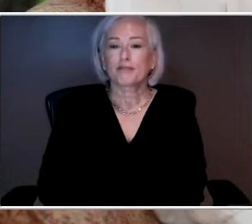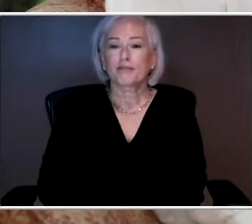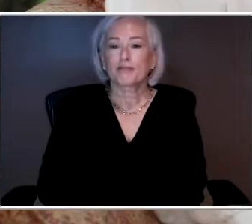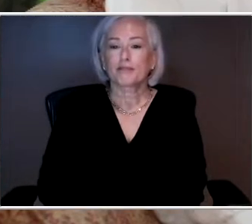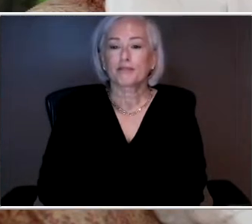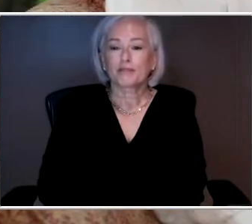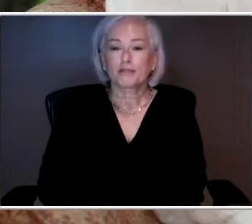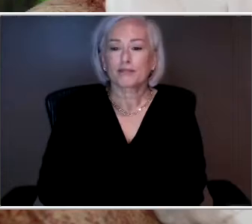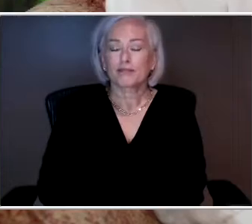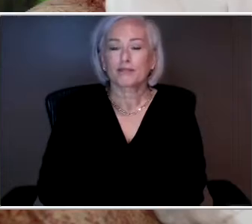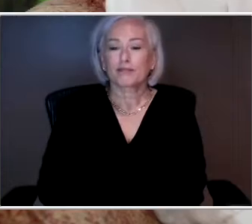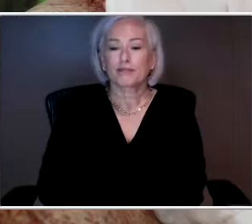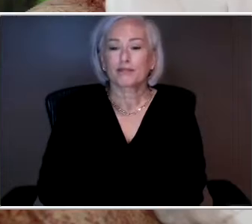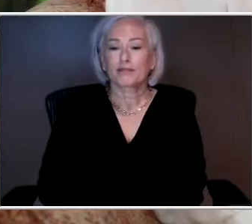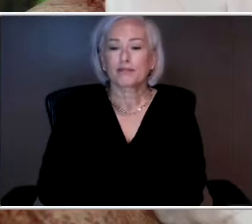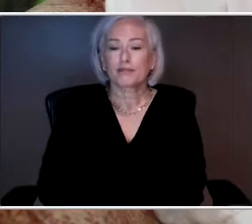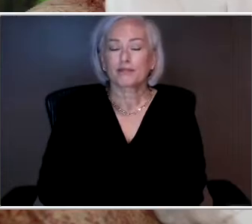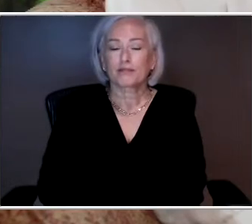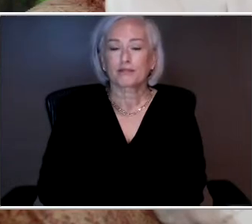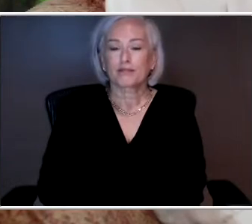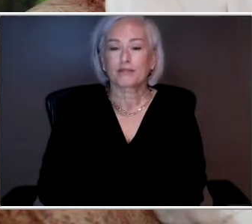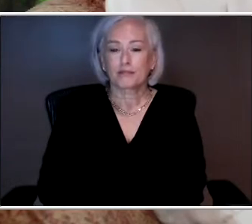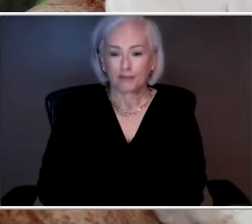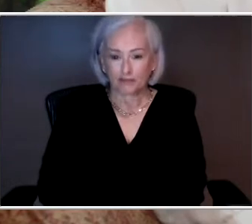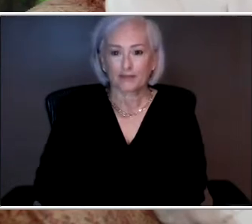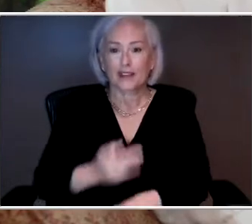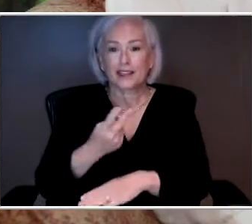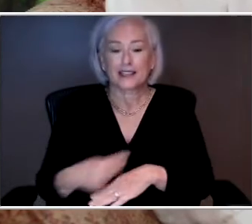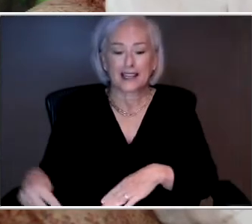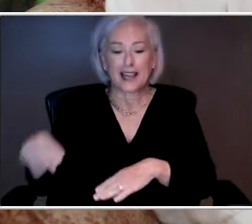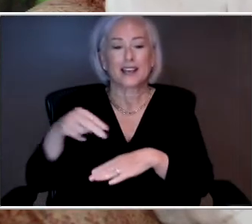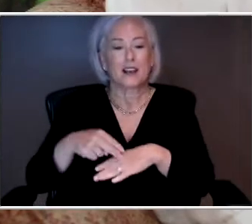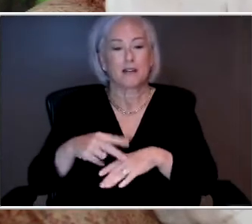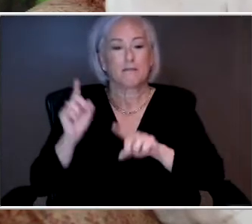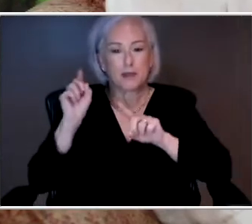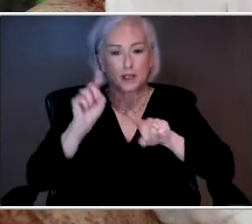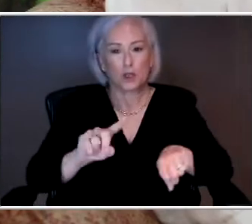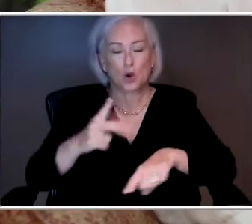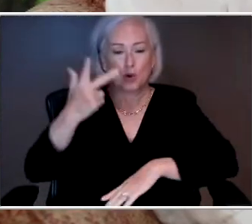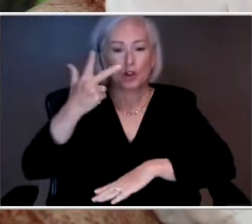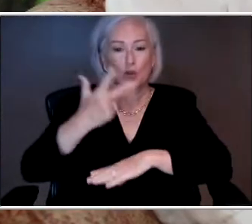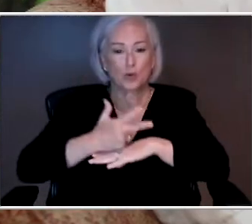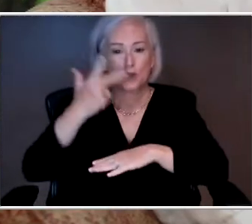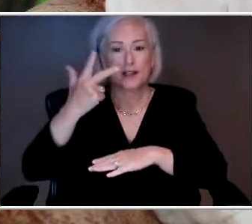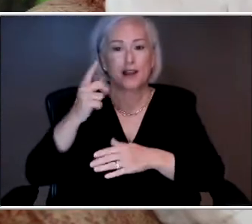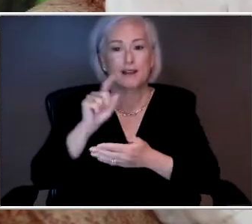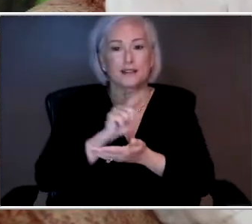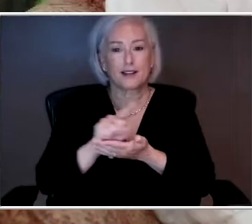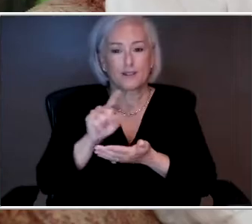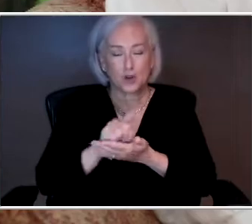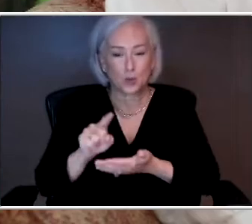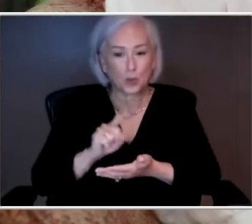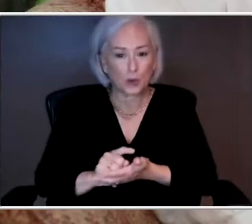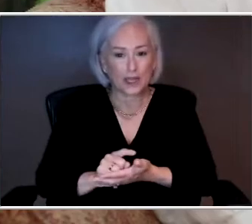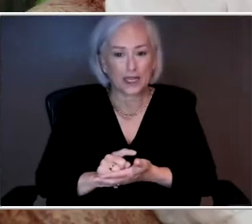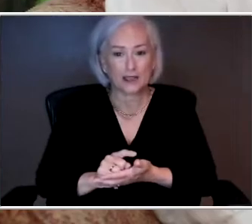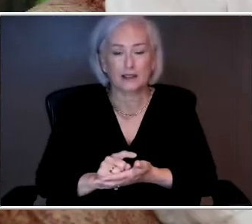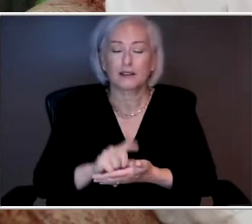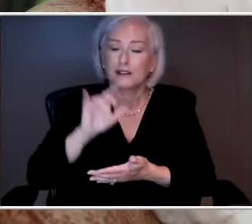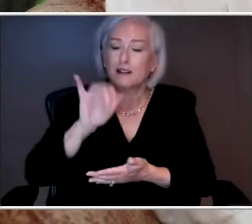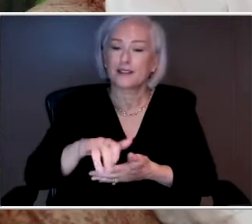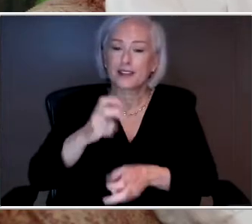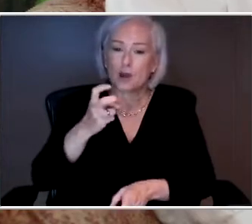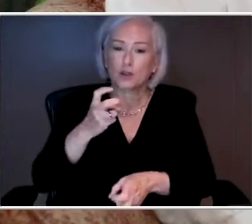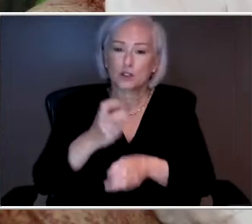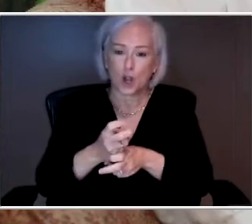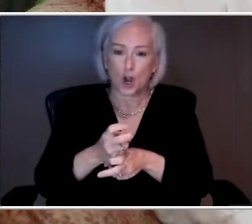just getting up and going every 3 days a week was a big change, and had a hard time having to sit in